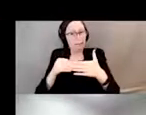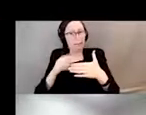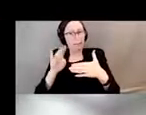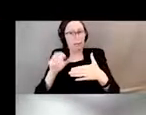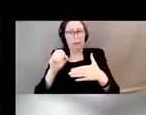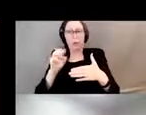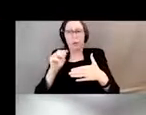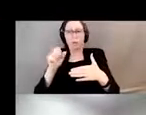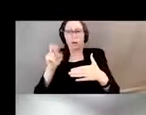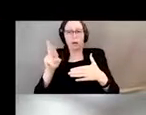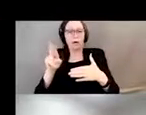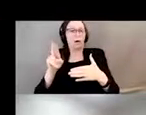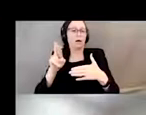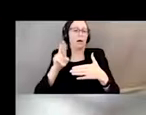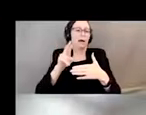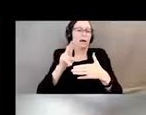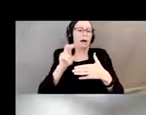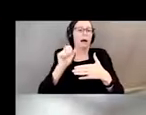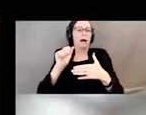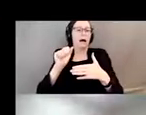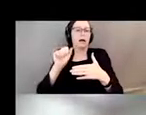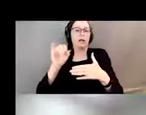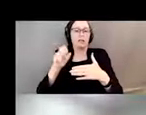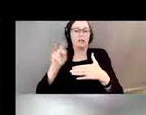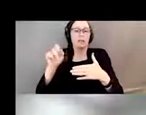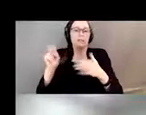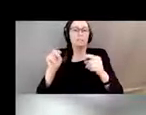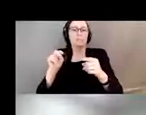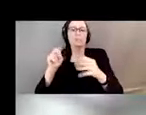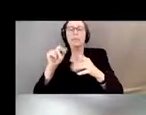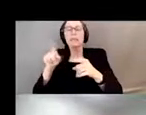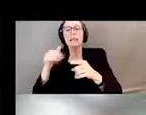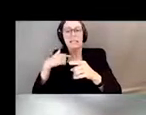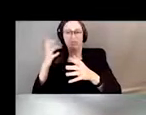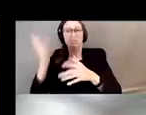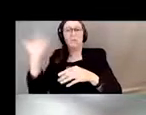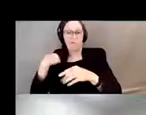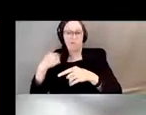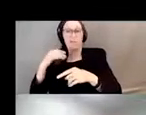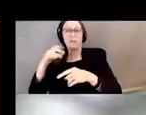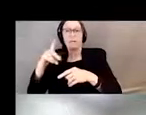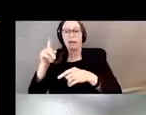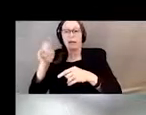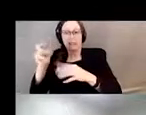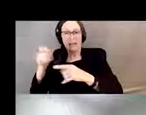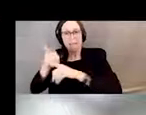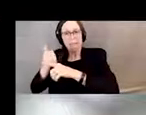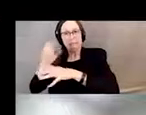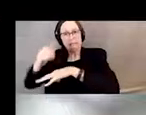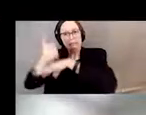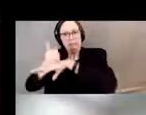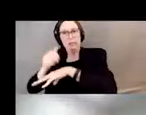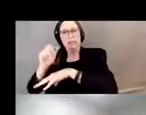Omar Majid, or Mullah Omar. He had been in Pakistan. He founded the Taliban, not just